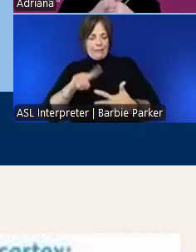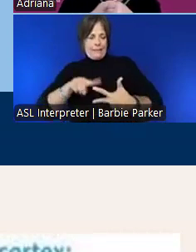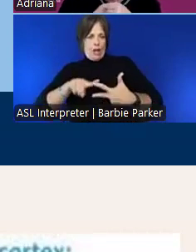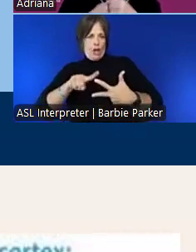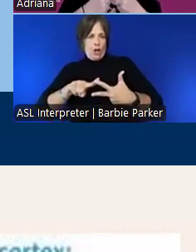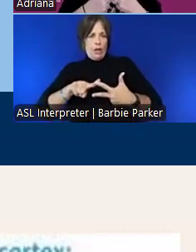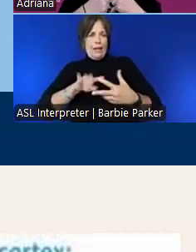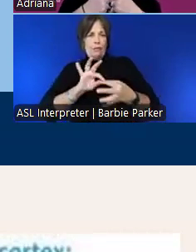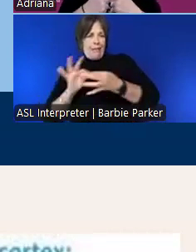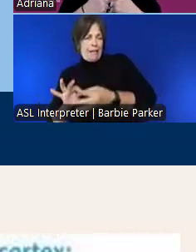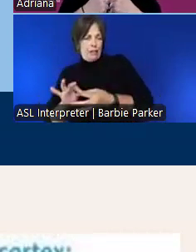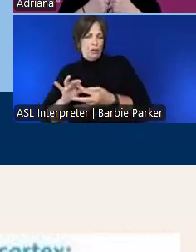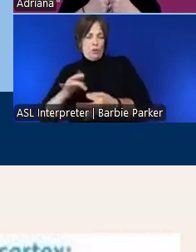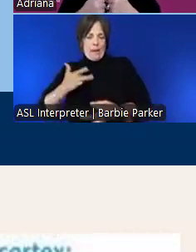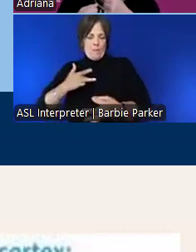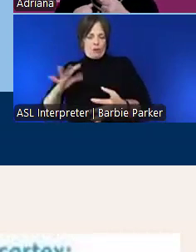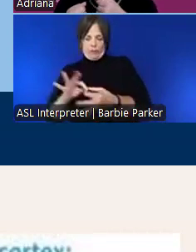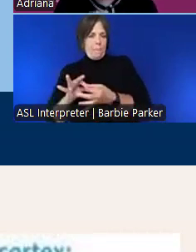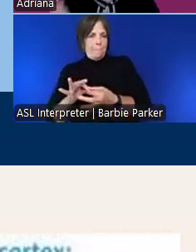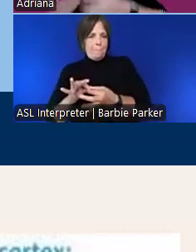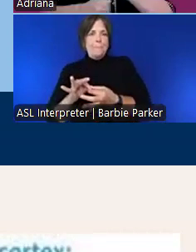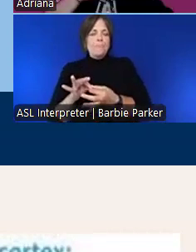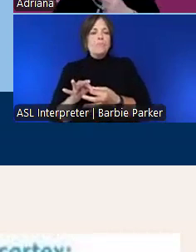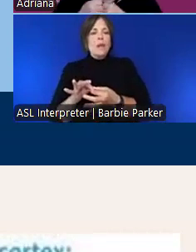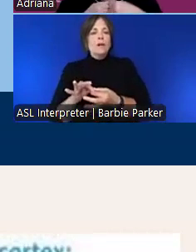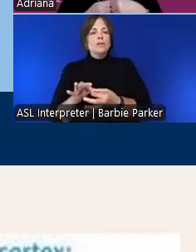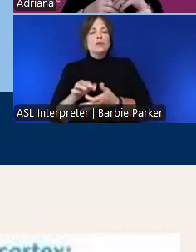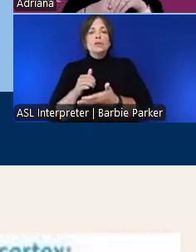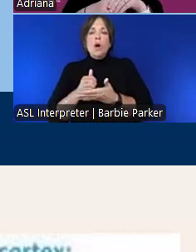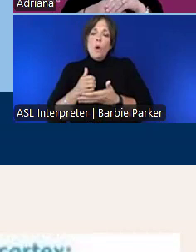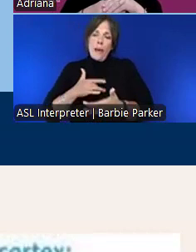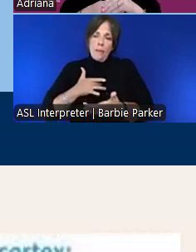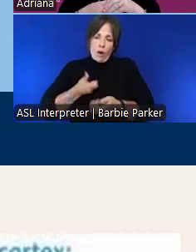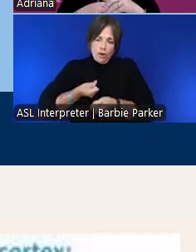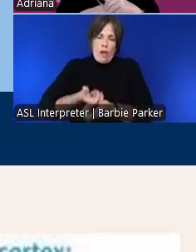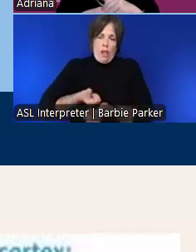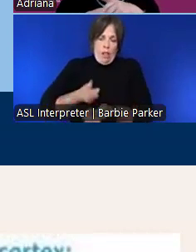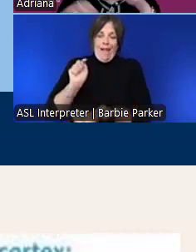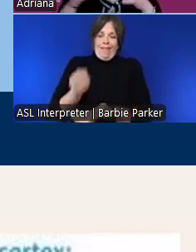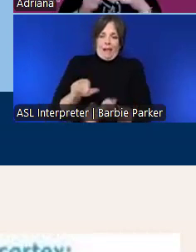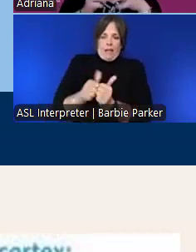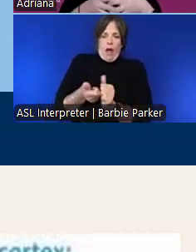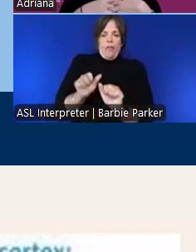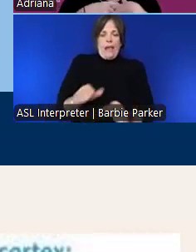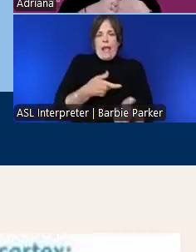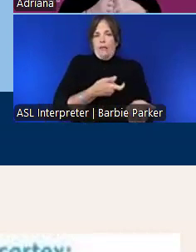that we're going to get in terms of then being able to help them retrieve additional information. And then we have the instinctual